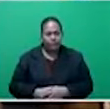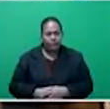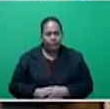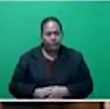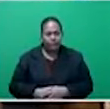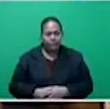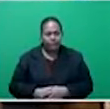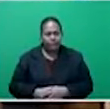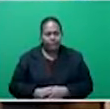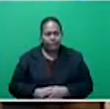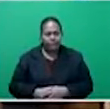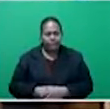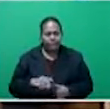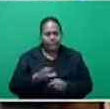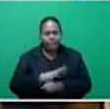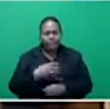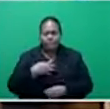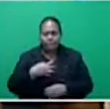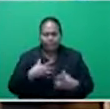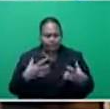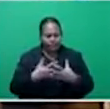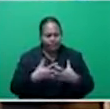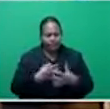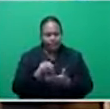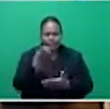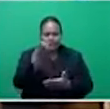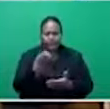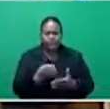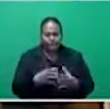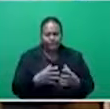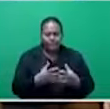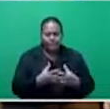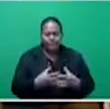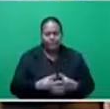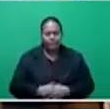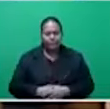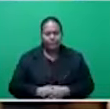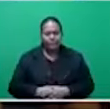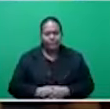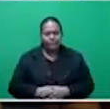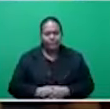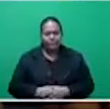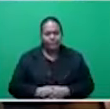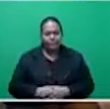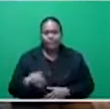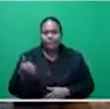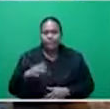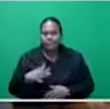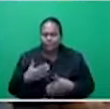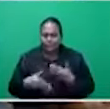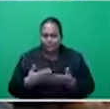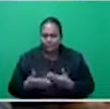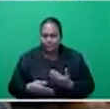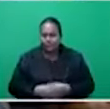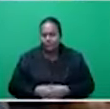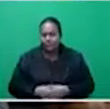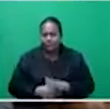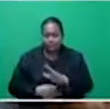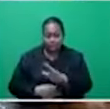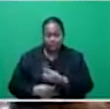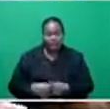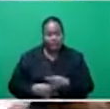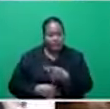lot more amenable to our economic conditions, sir. Mr. Speaker, sir, I've already mentioned that. Of course, he talked about